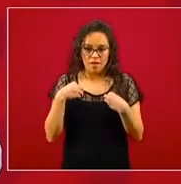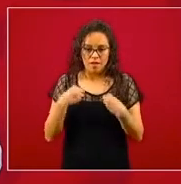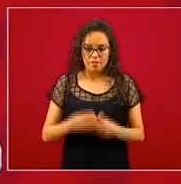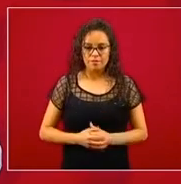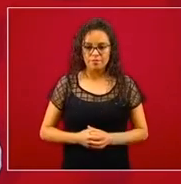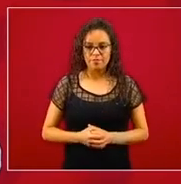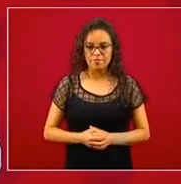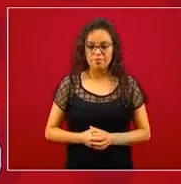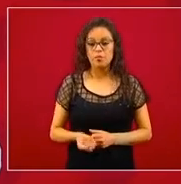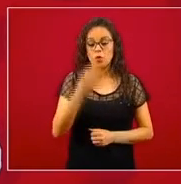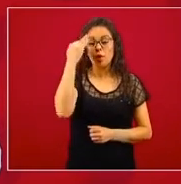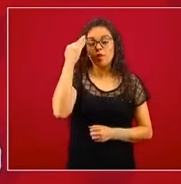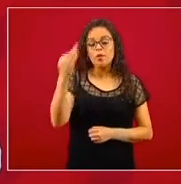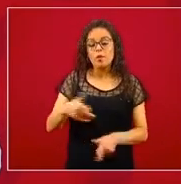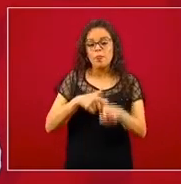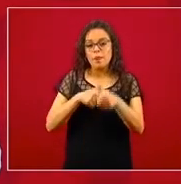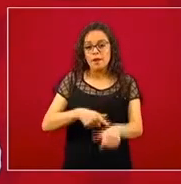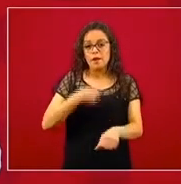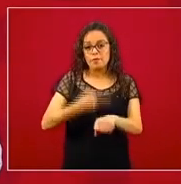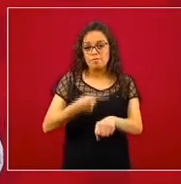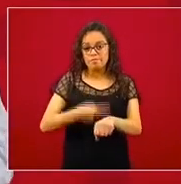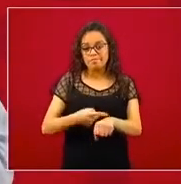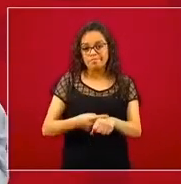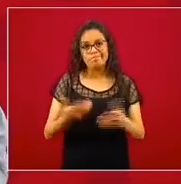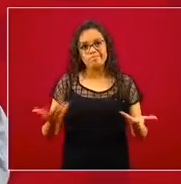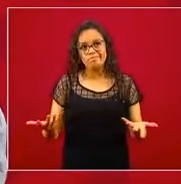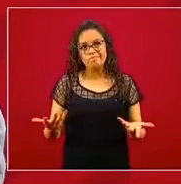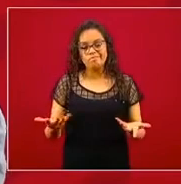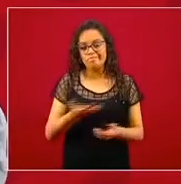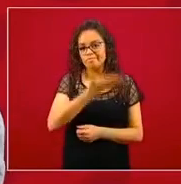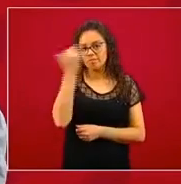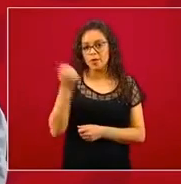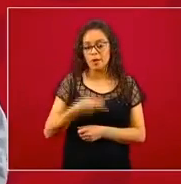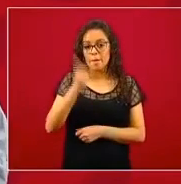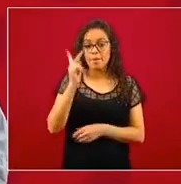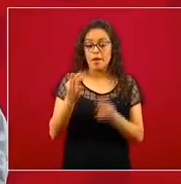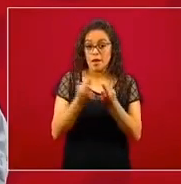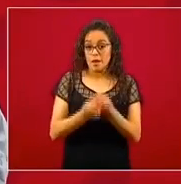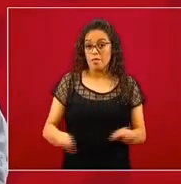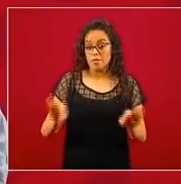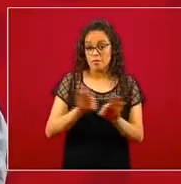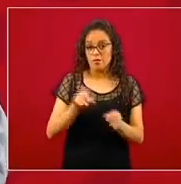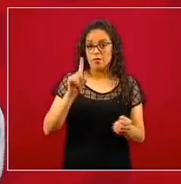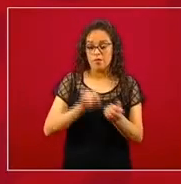to predict for how long this is going to create disease, but an important element is that